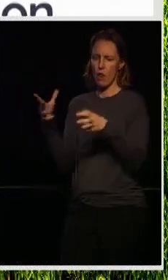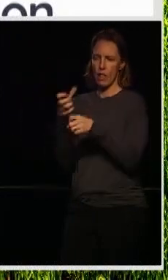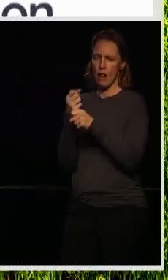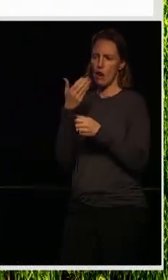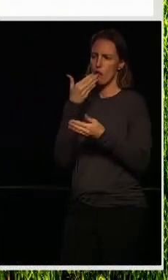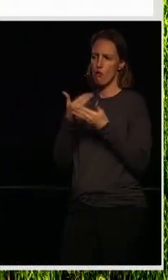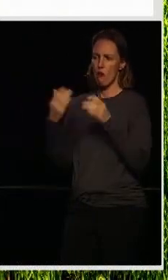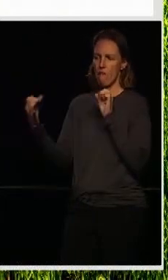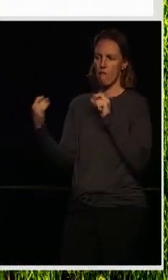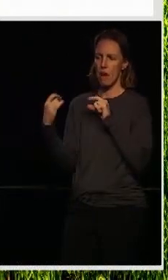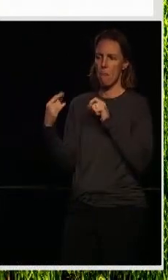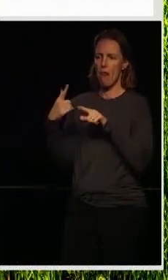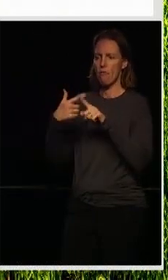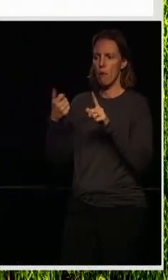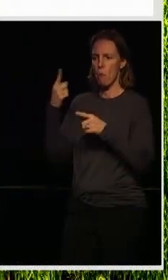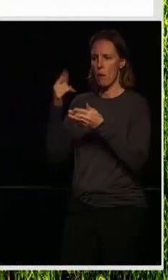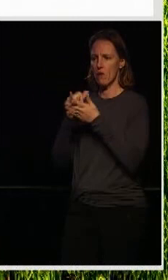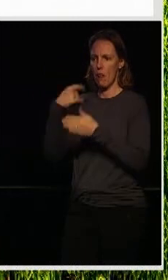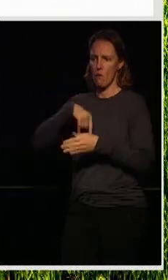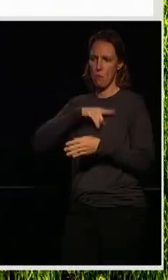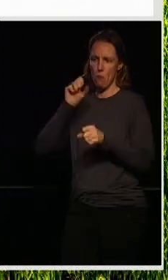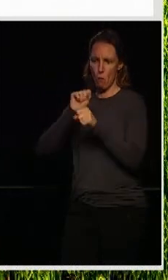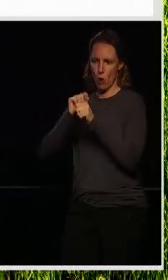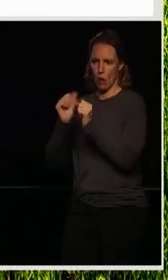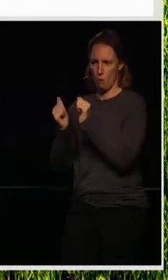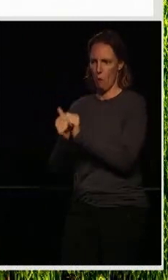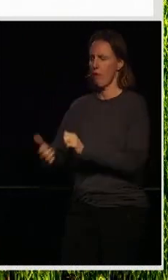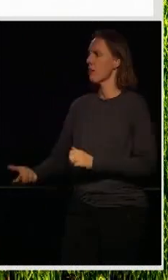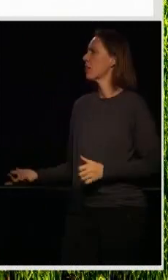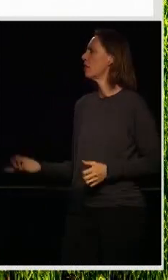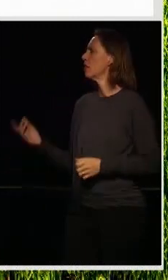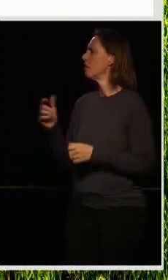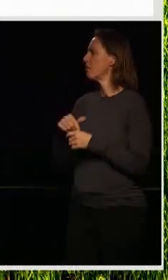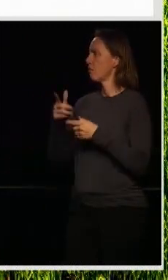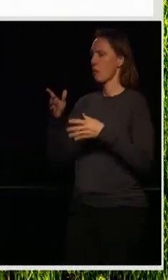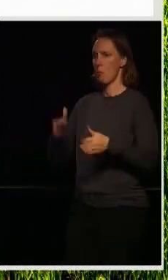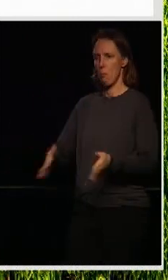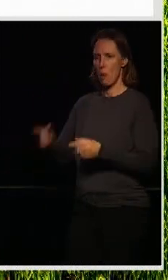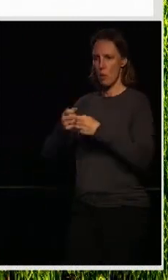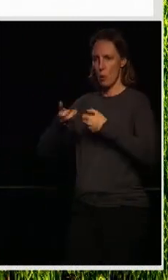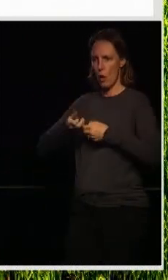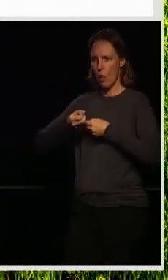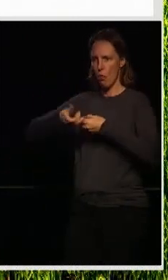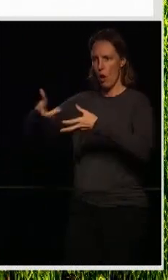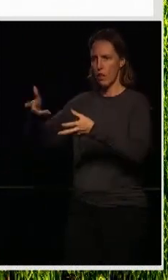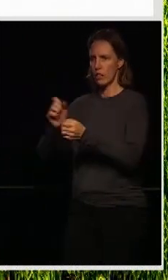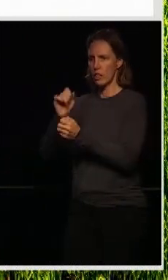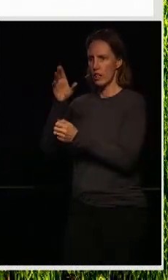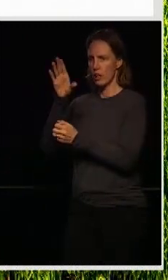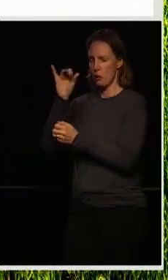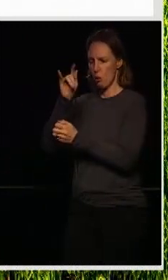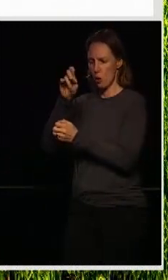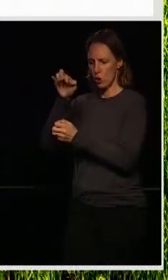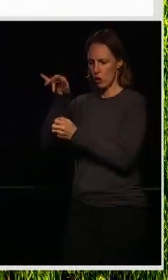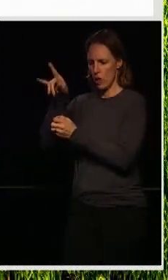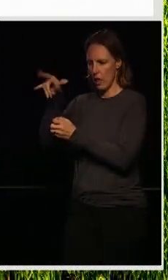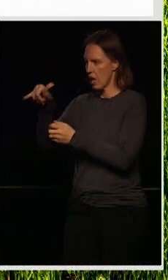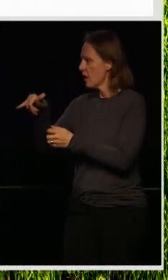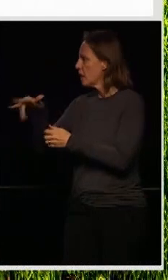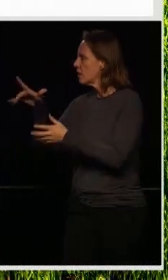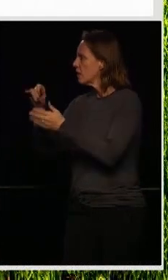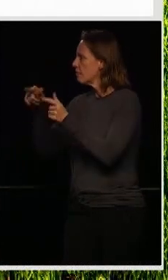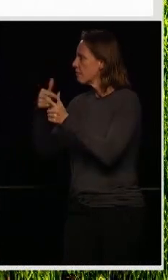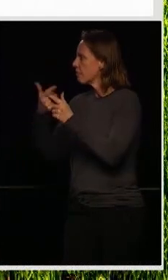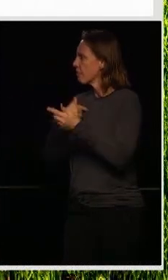working with. As we prepare to launch commercially, the plan is to offer the Crover grain storage management system in the form of a